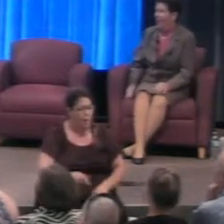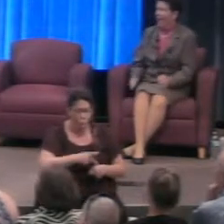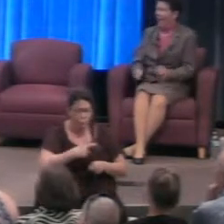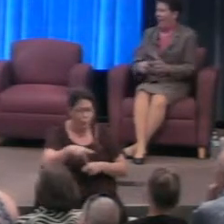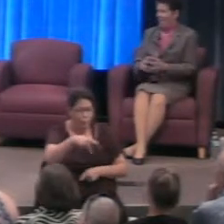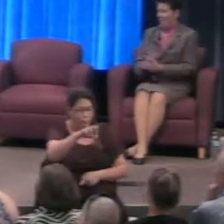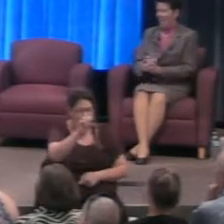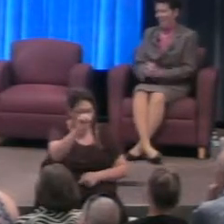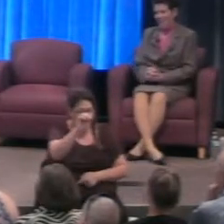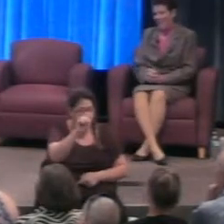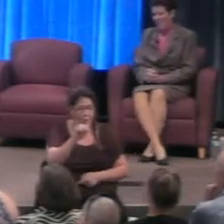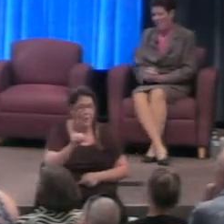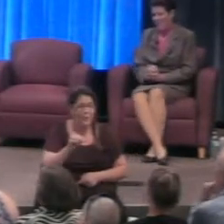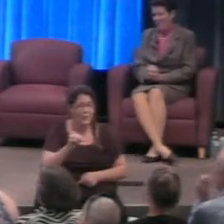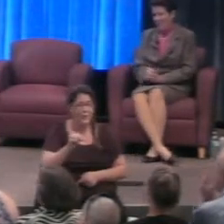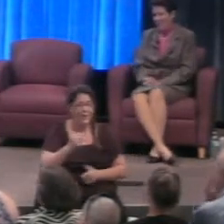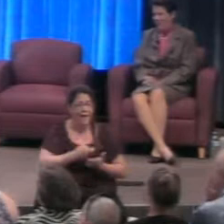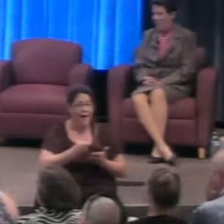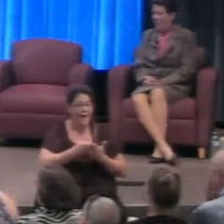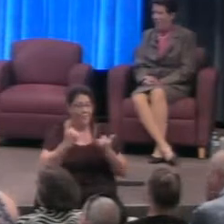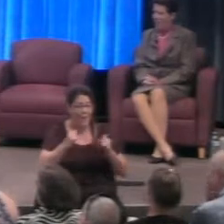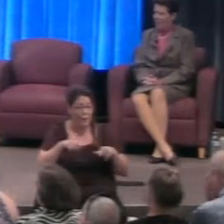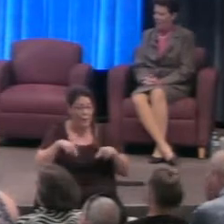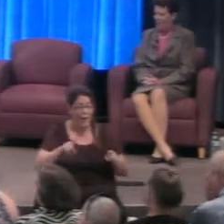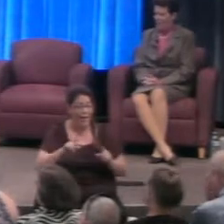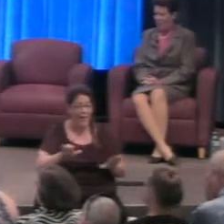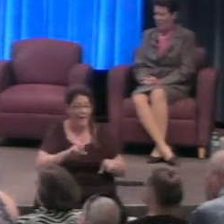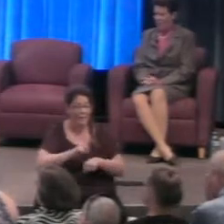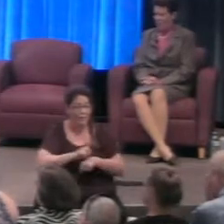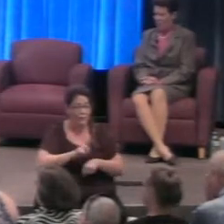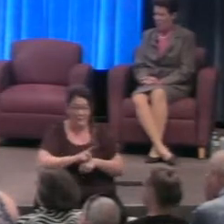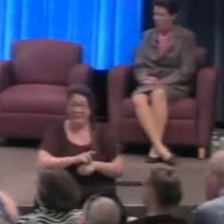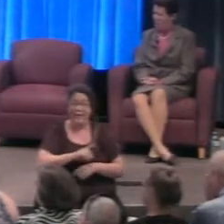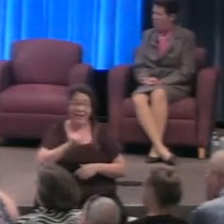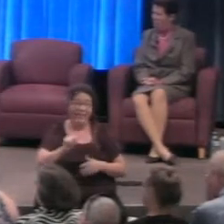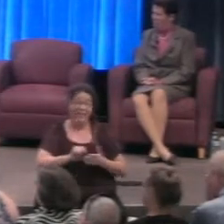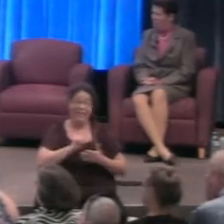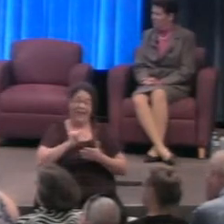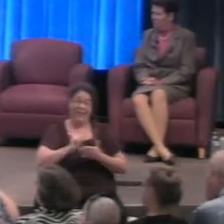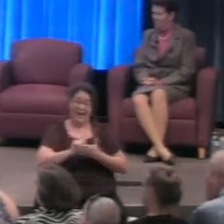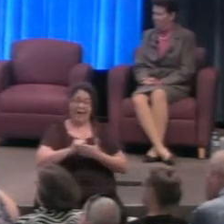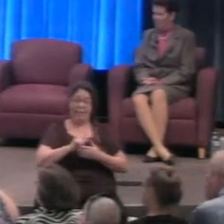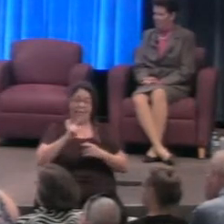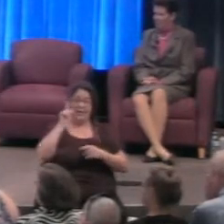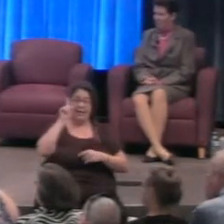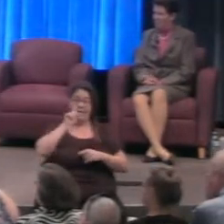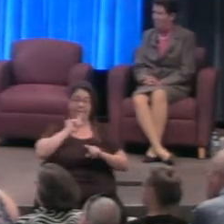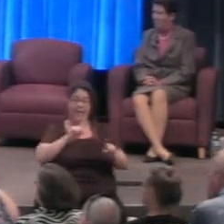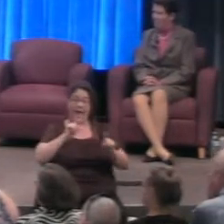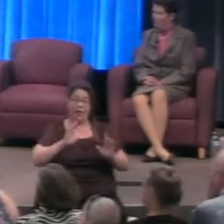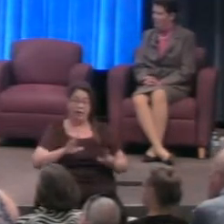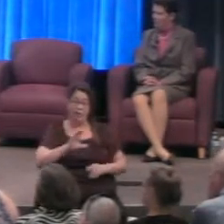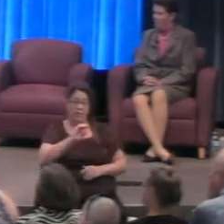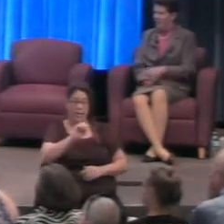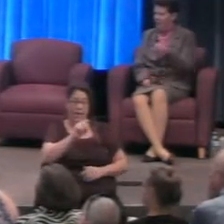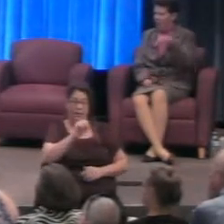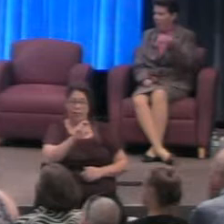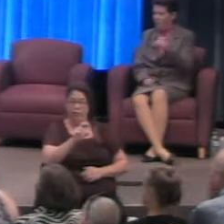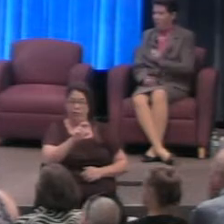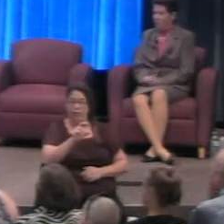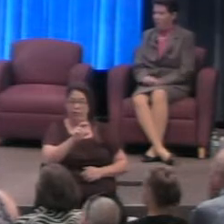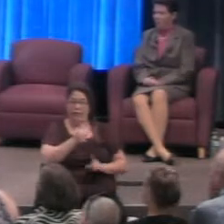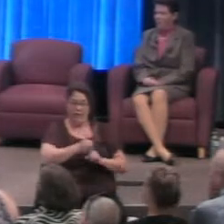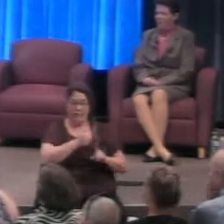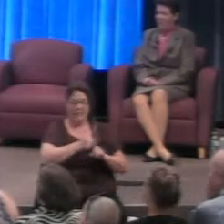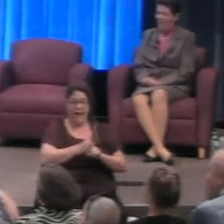often? No, I'm just... The then commander, I won't say of which center or location, initially